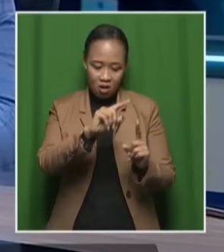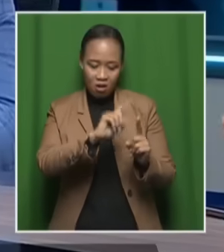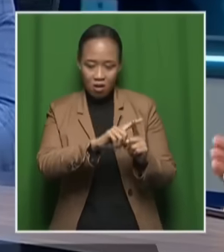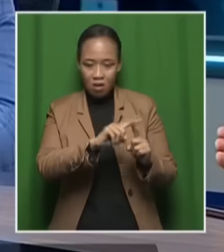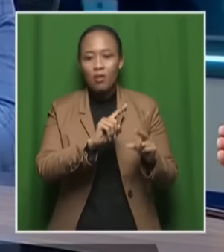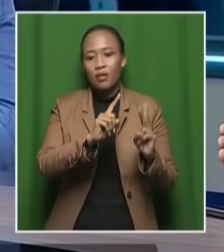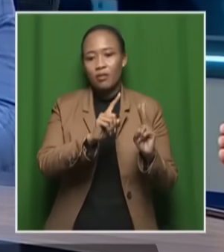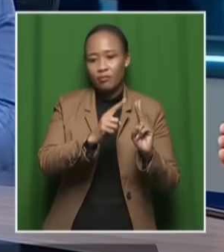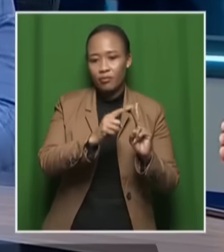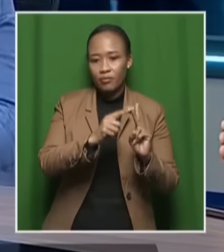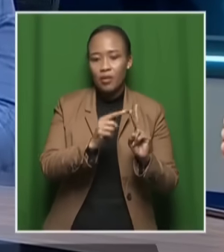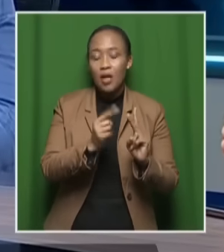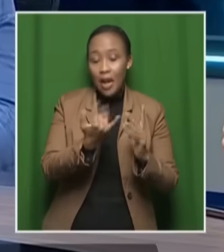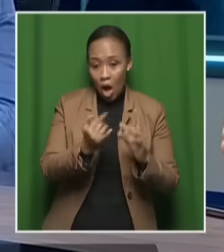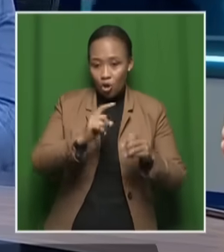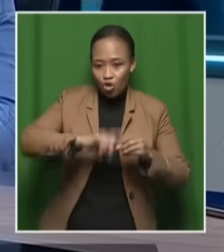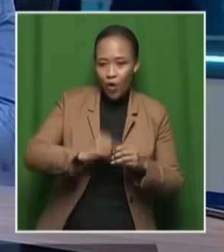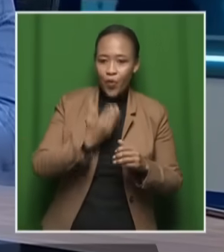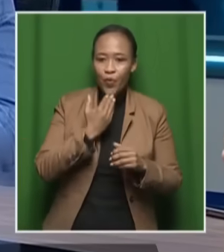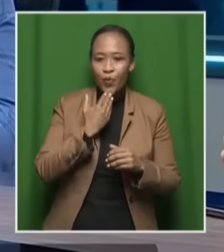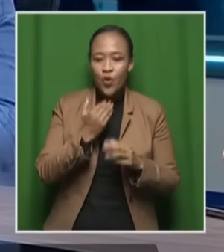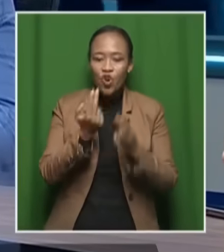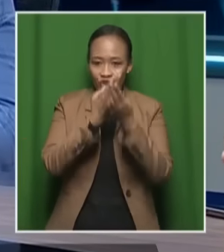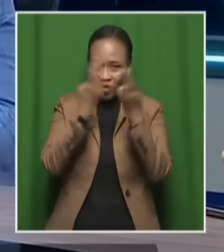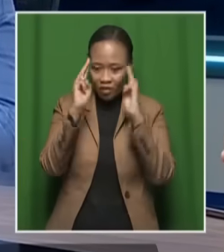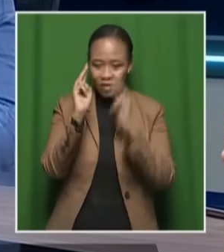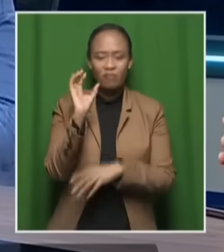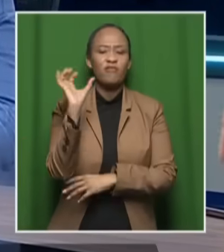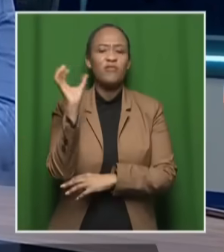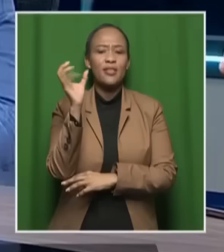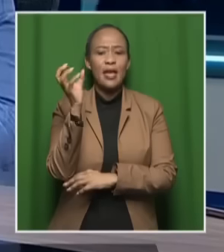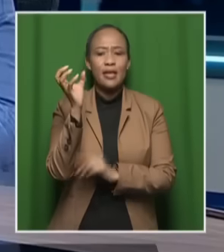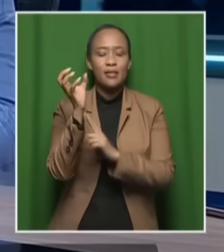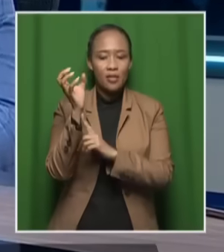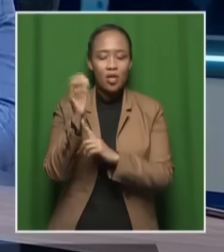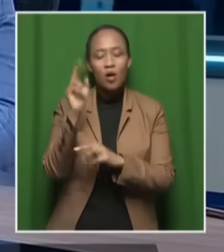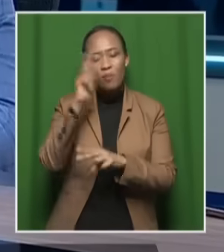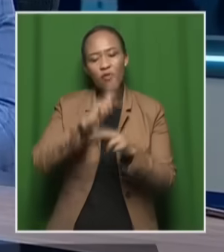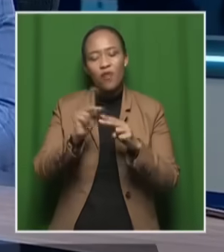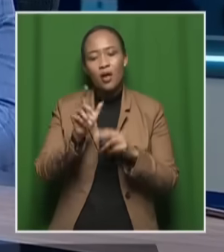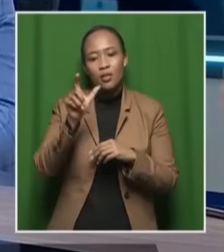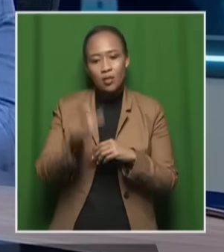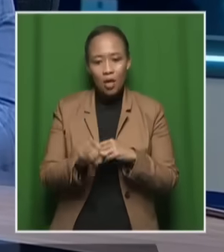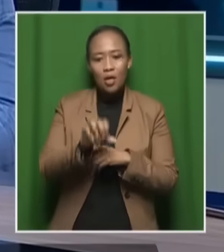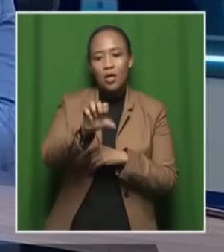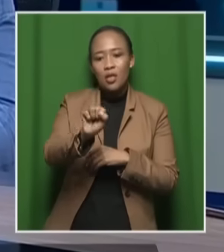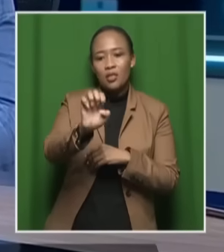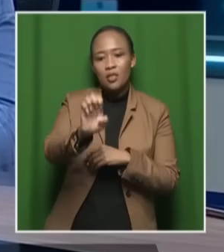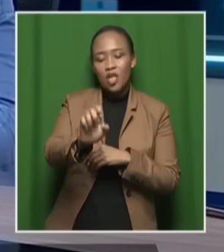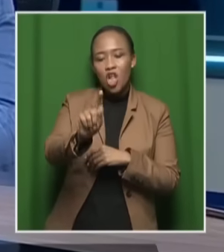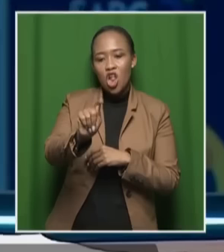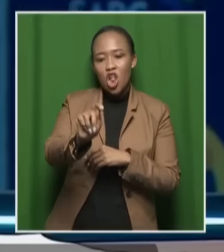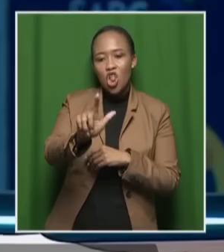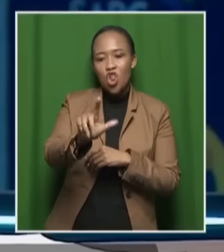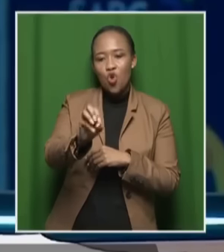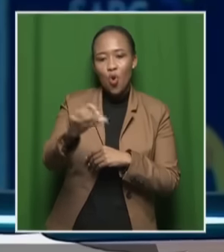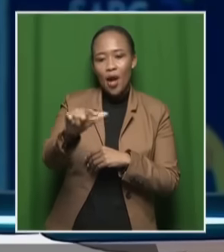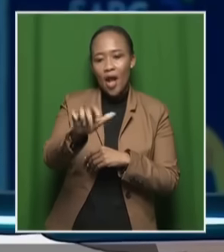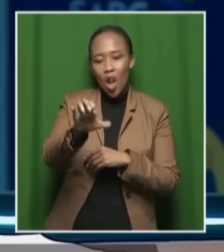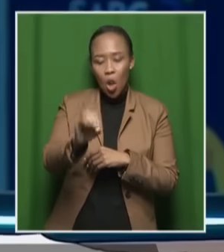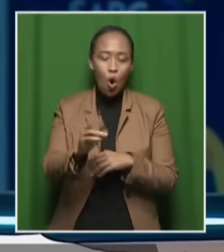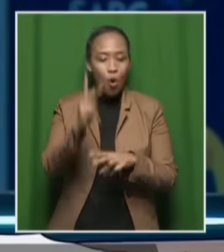now by the University of Free State's Professor Sethulego Matebesi. Thanks so much, Prof,